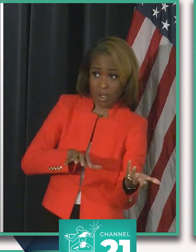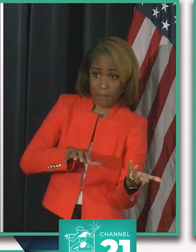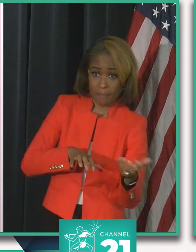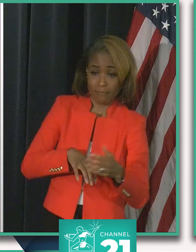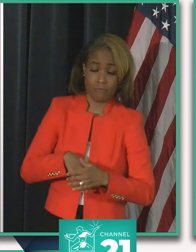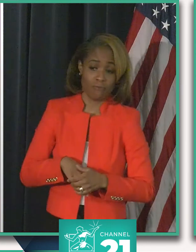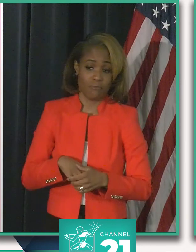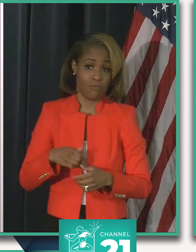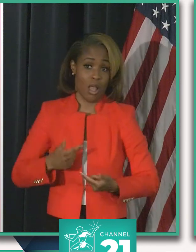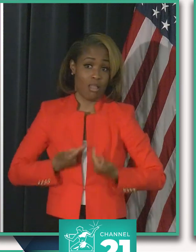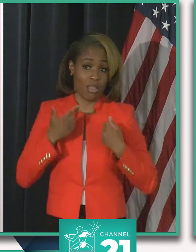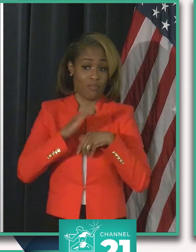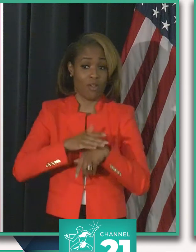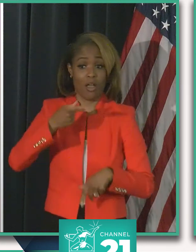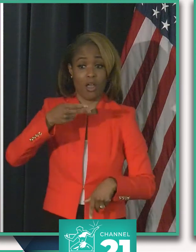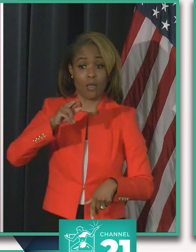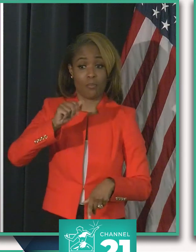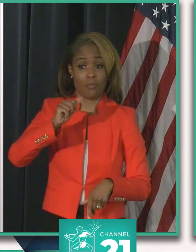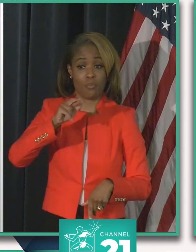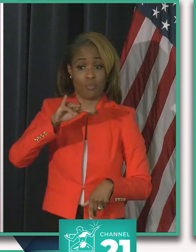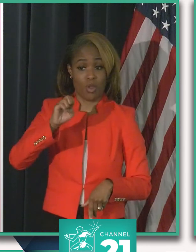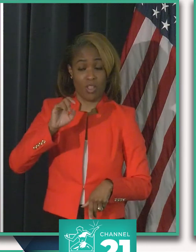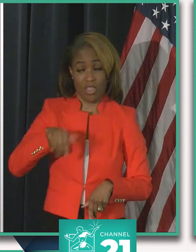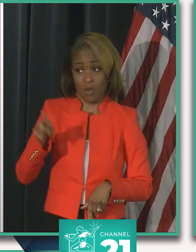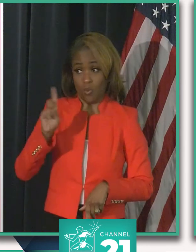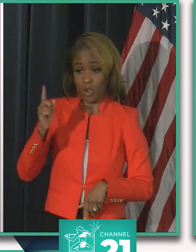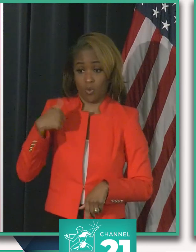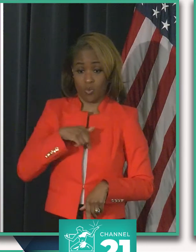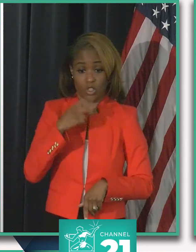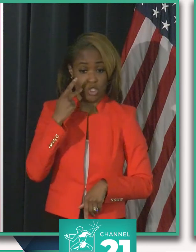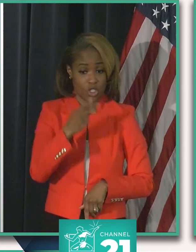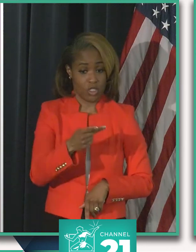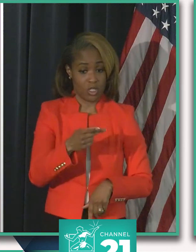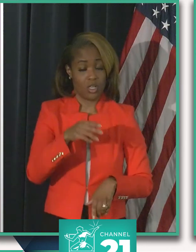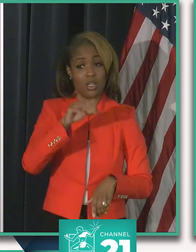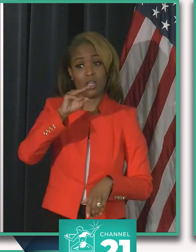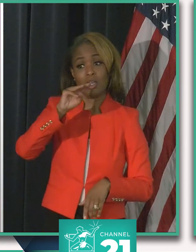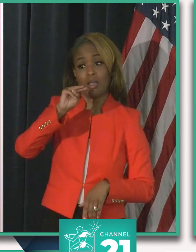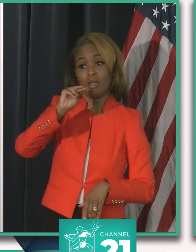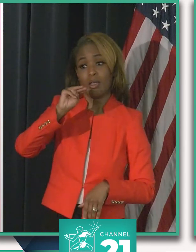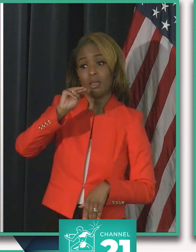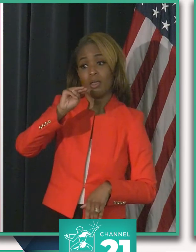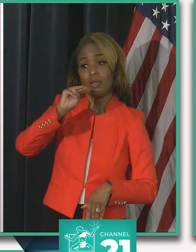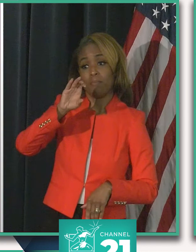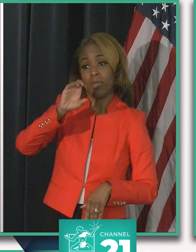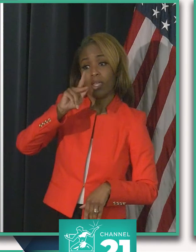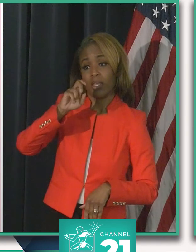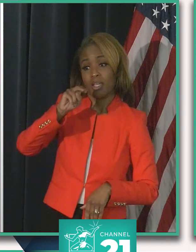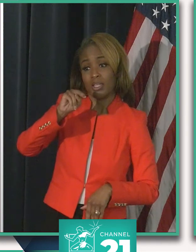Well, I live on Prairie. So Prairie is where we should look? There's Prairie, McKenzie, there's okay.